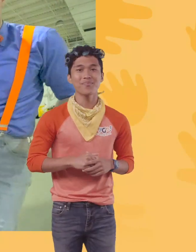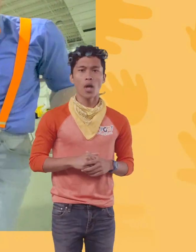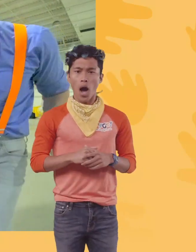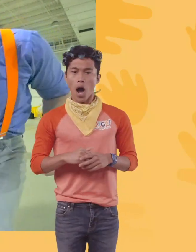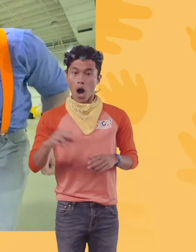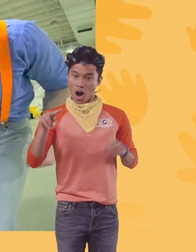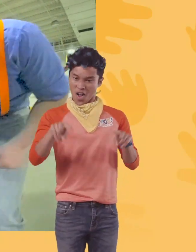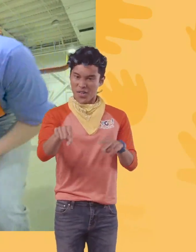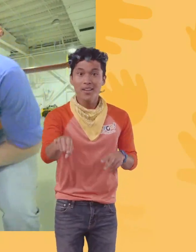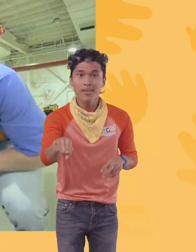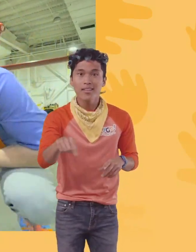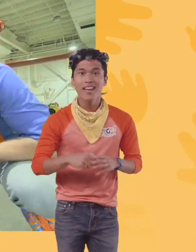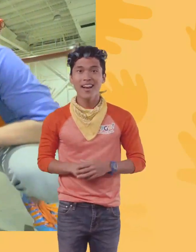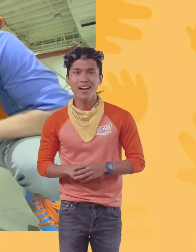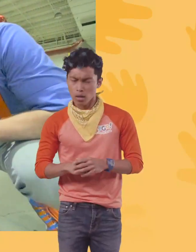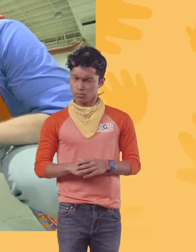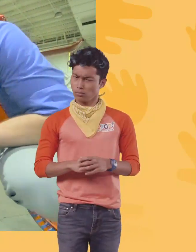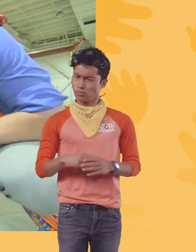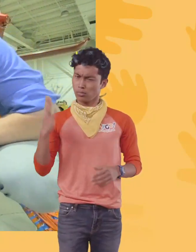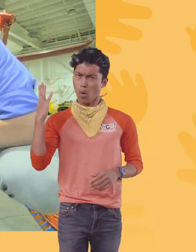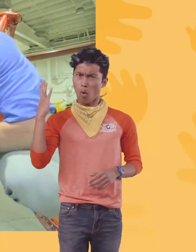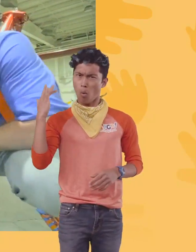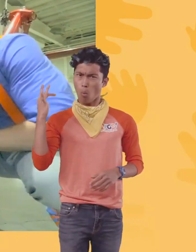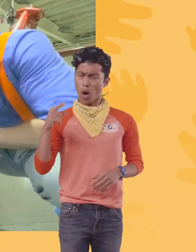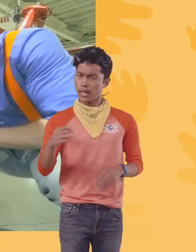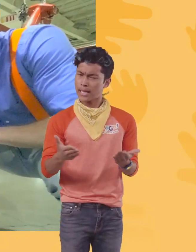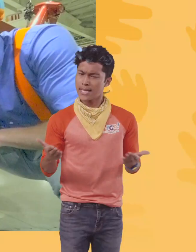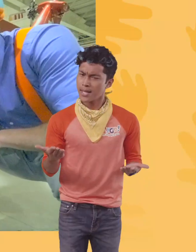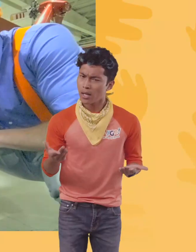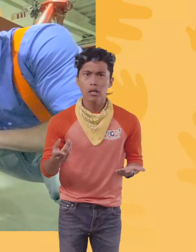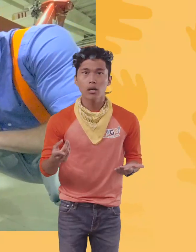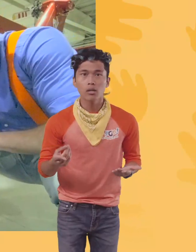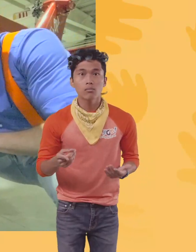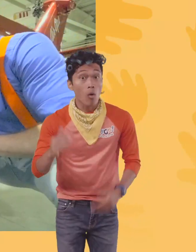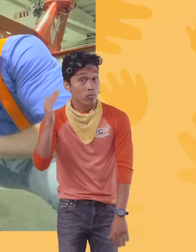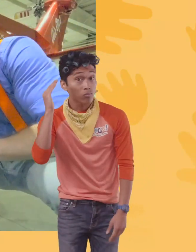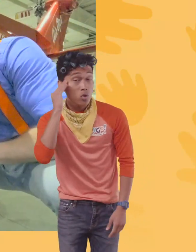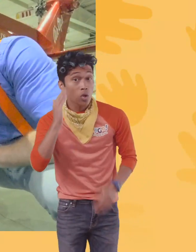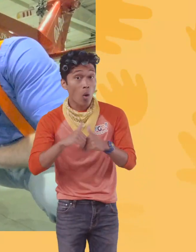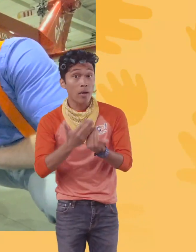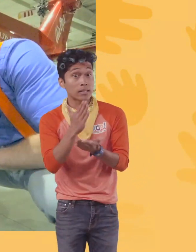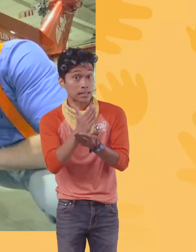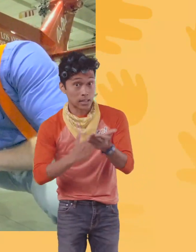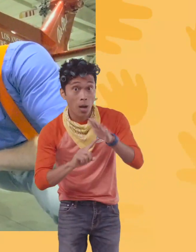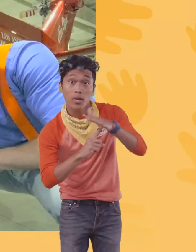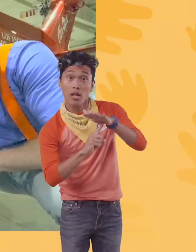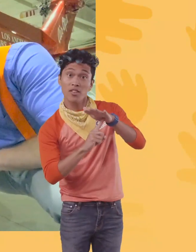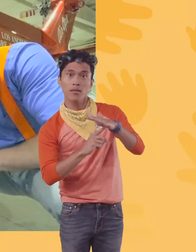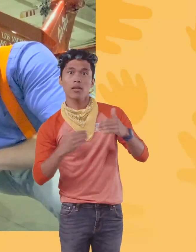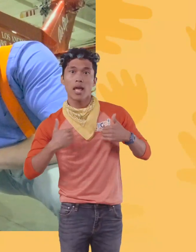Whoa, look down there. Wait a second. What's this doing here? Huh, you know how some helicopters